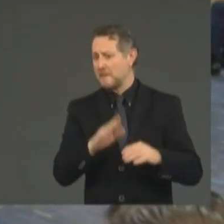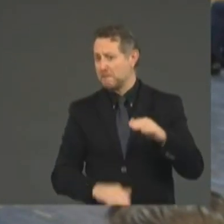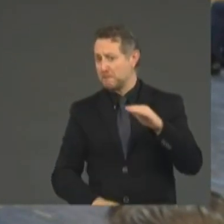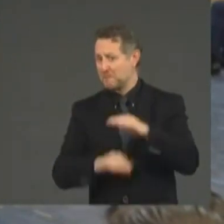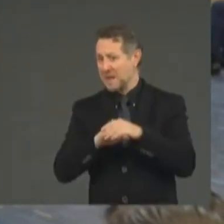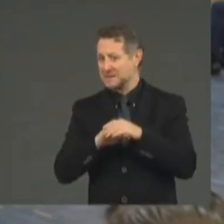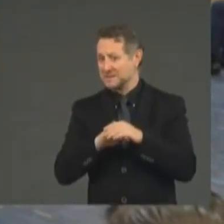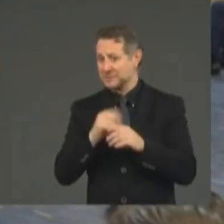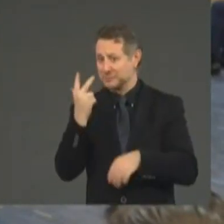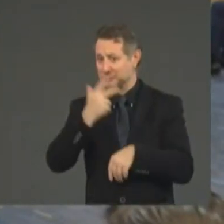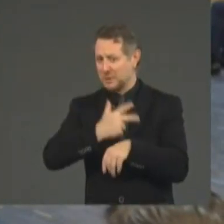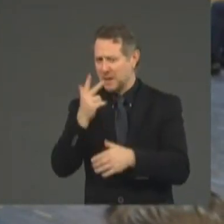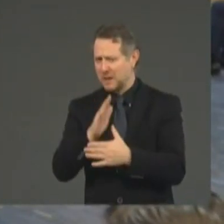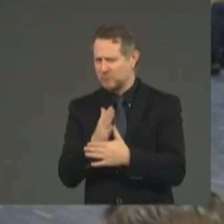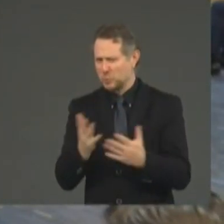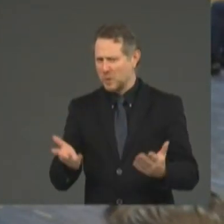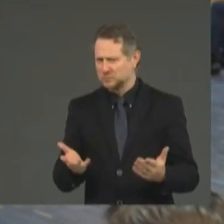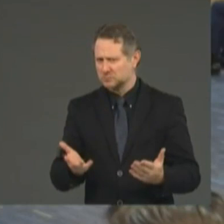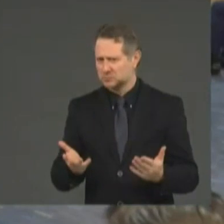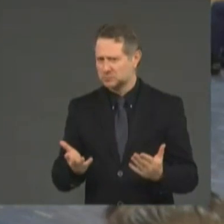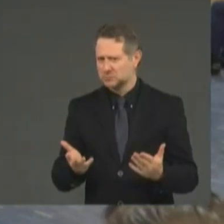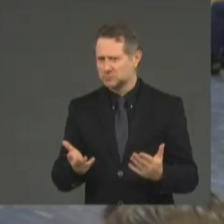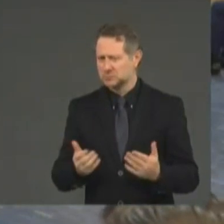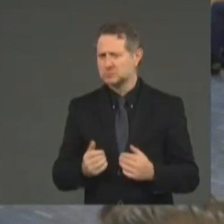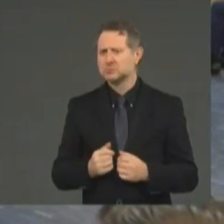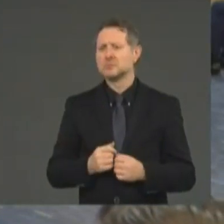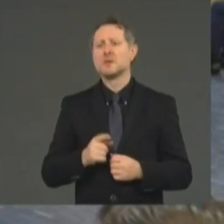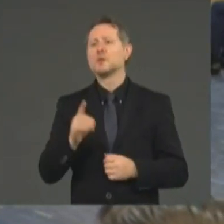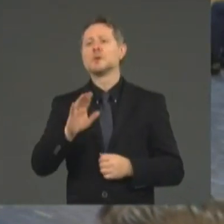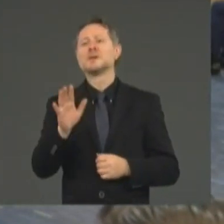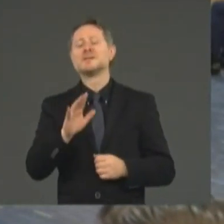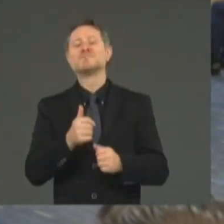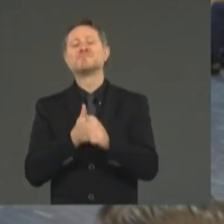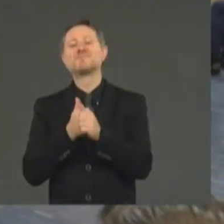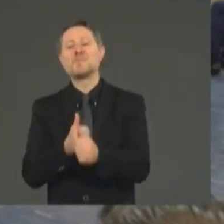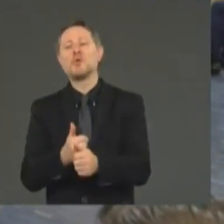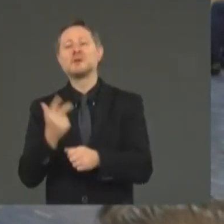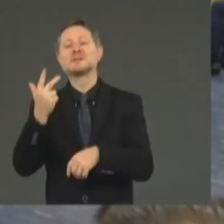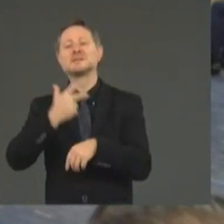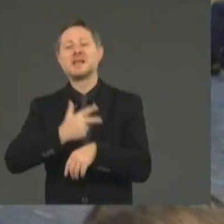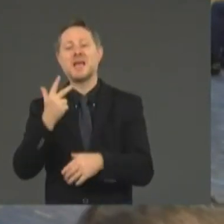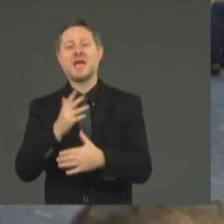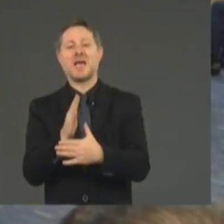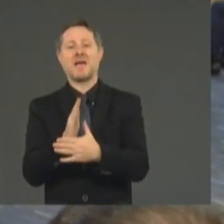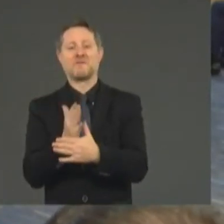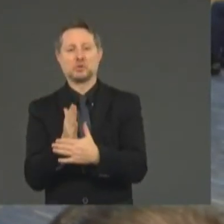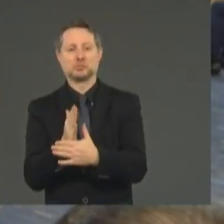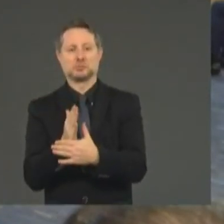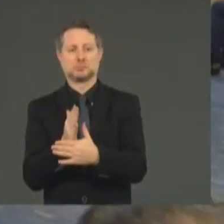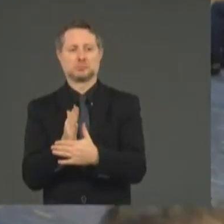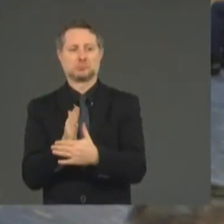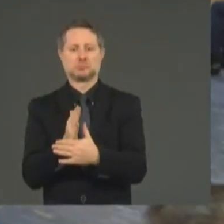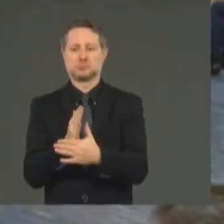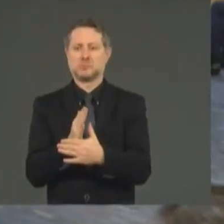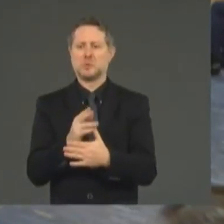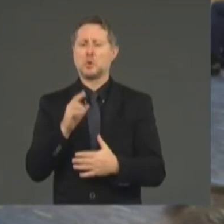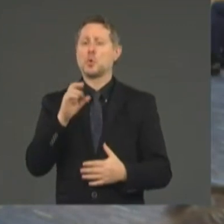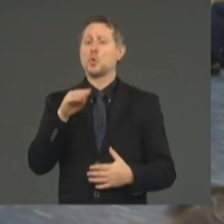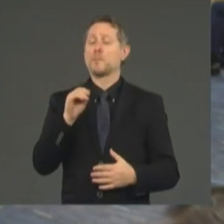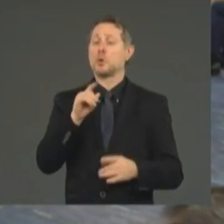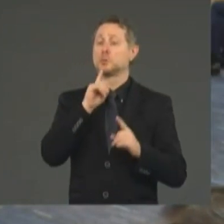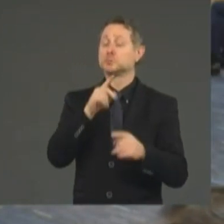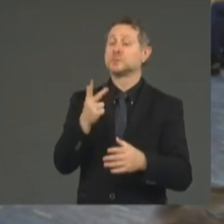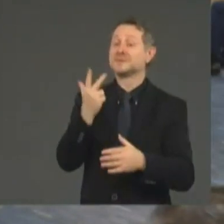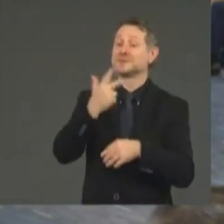which It's would be over. It's 28. over the course of the 3-day rolling average, and it's the last 3 days. 3-day rolling average is just